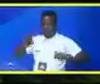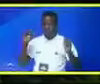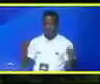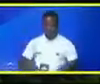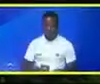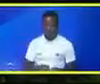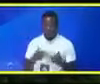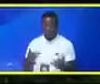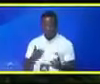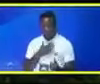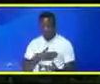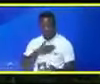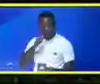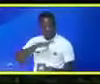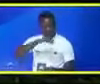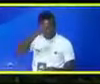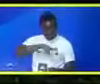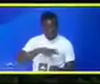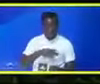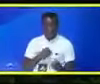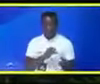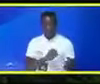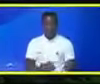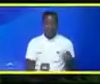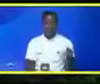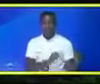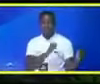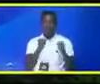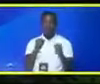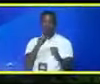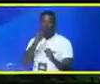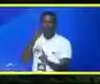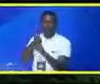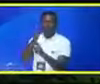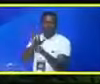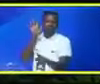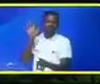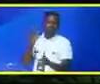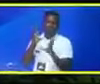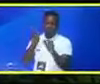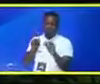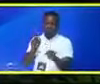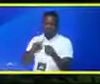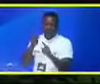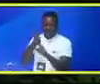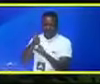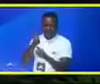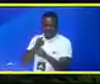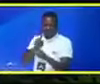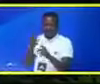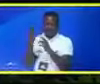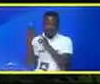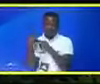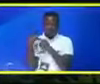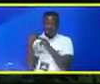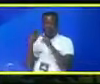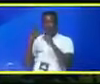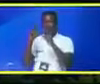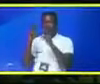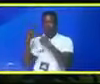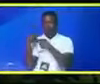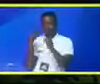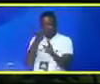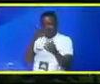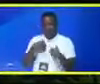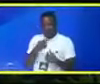gentlemen. Dominion is not an impartation. Dominion is the resultant effect of your having the